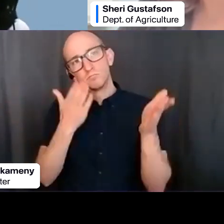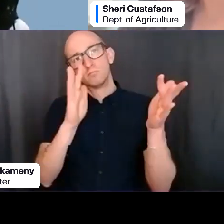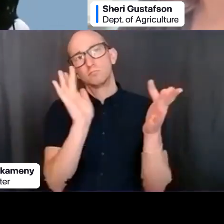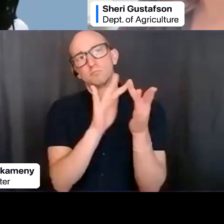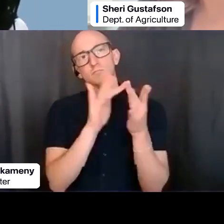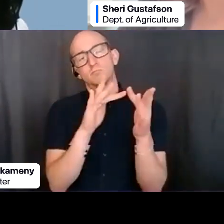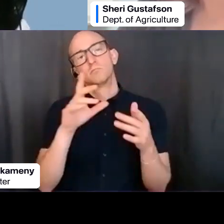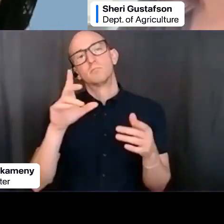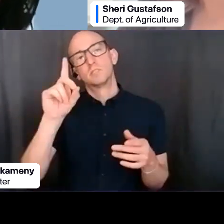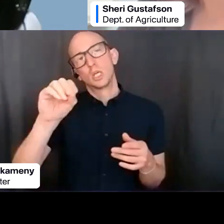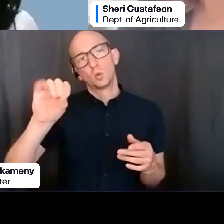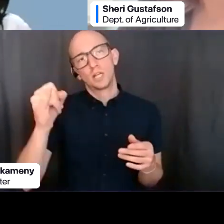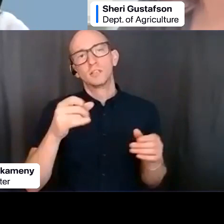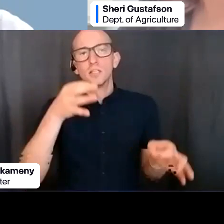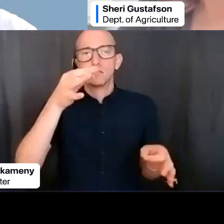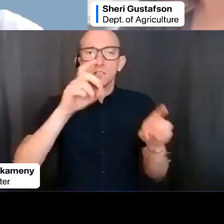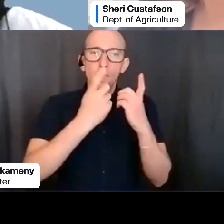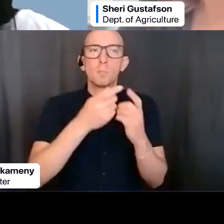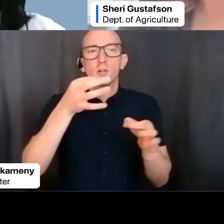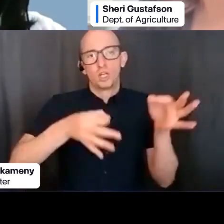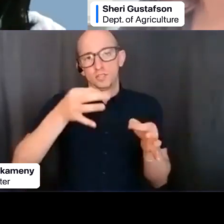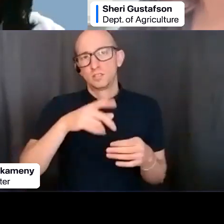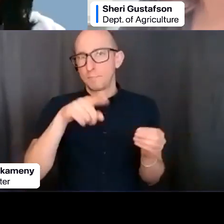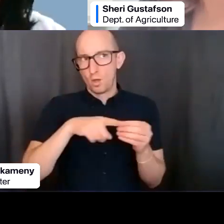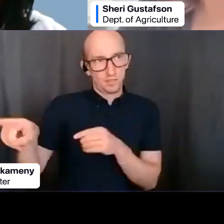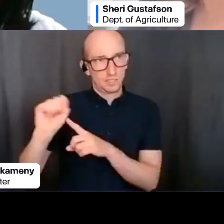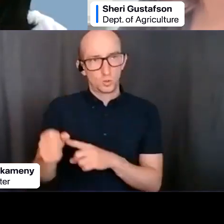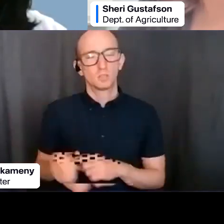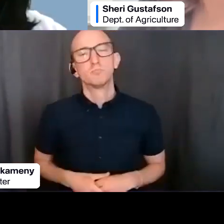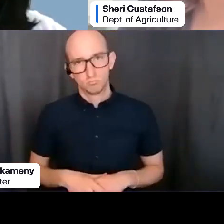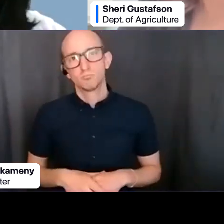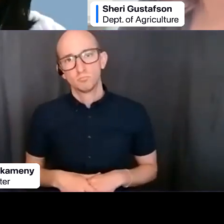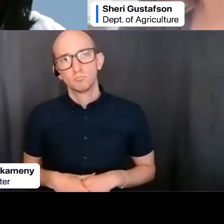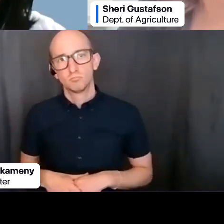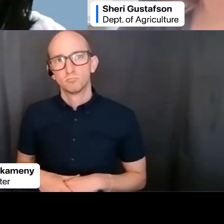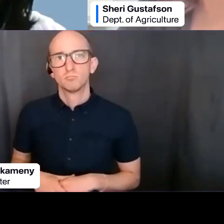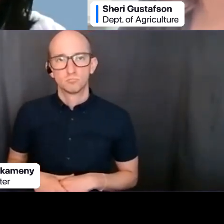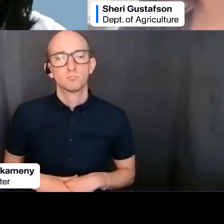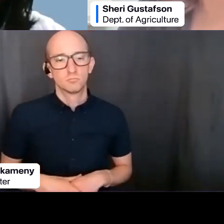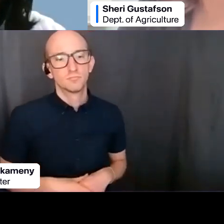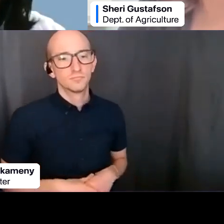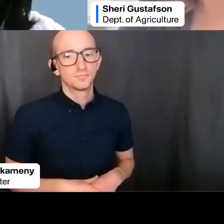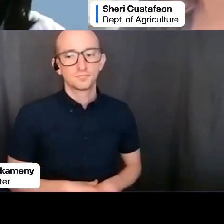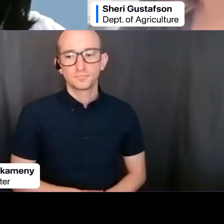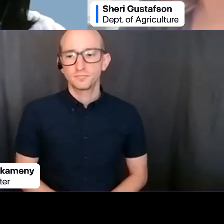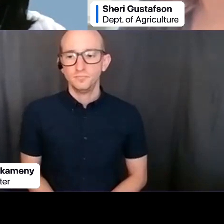to the Department of Justice about the situation and the difficulty it's causing.